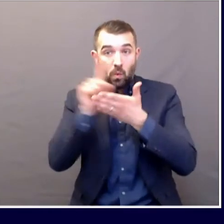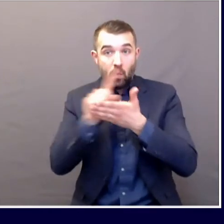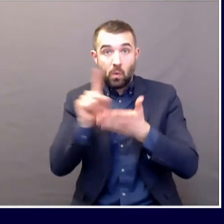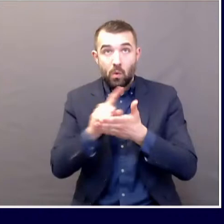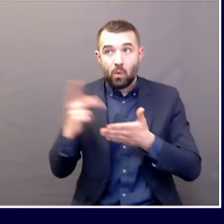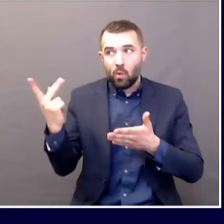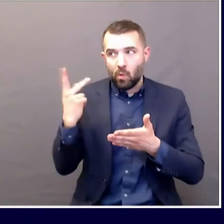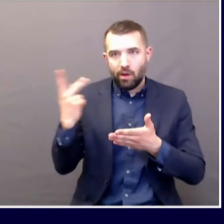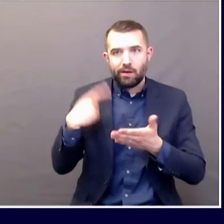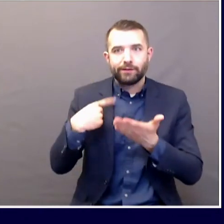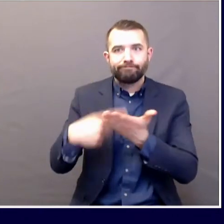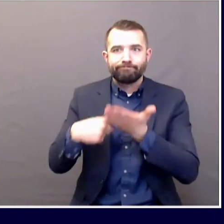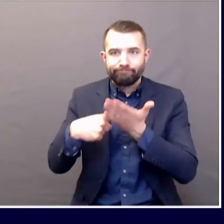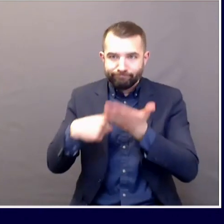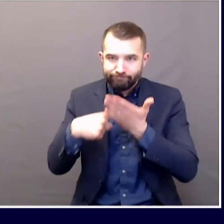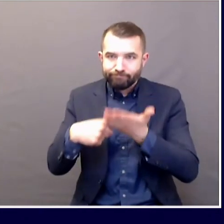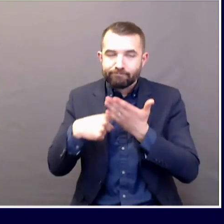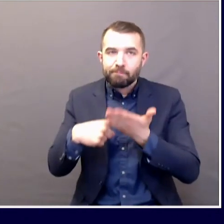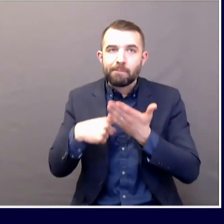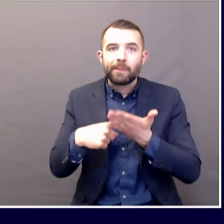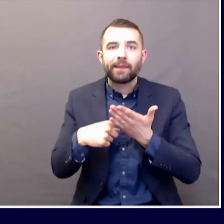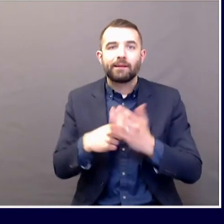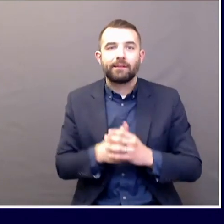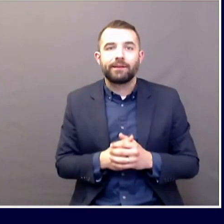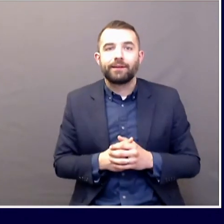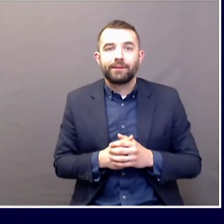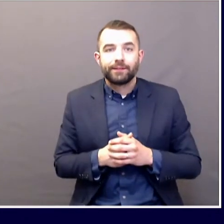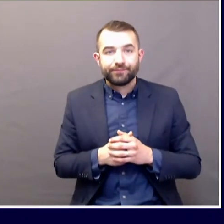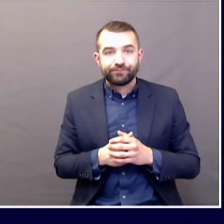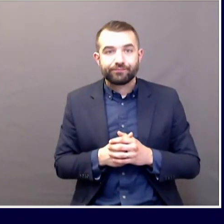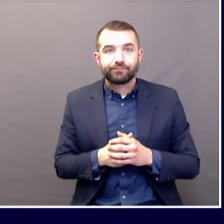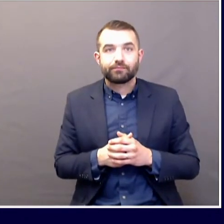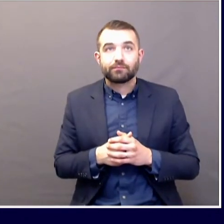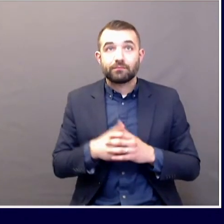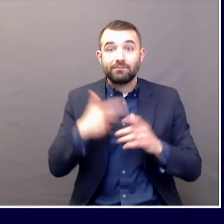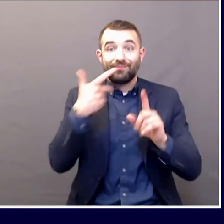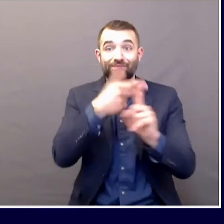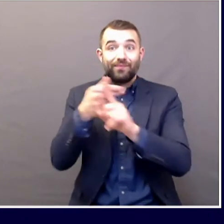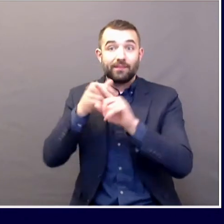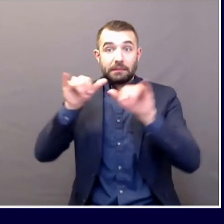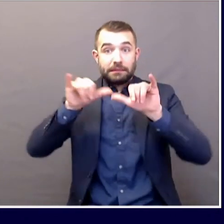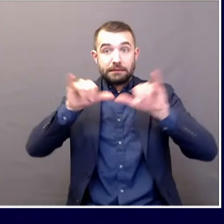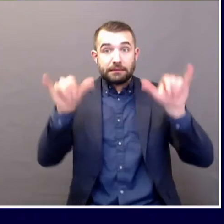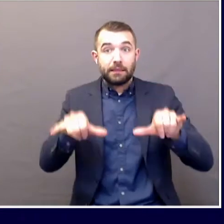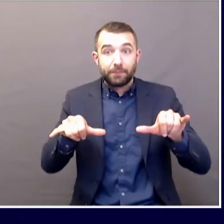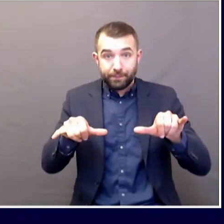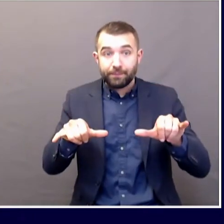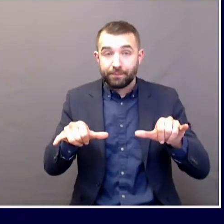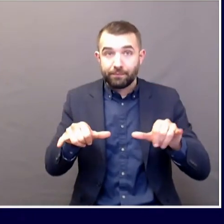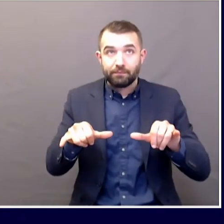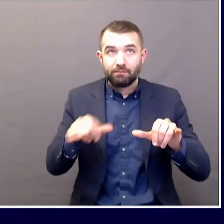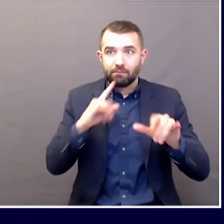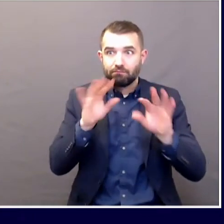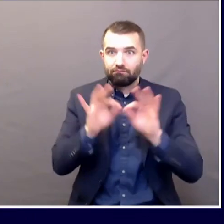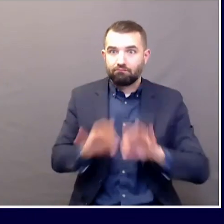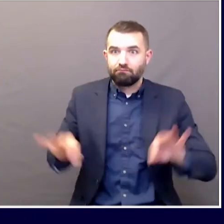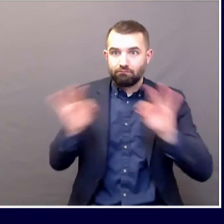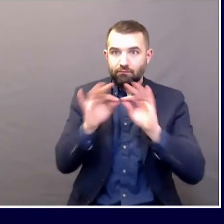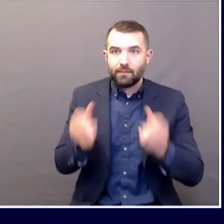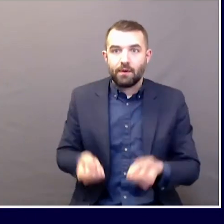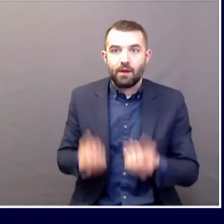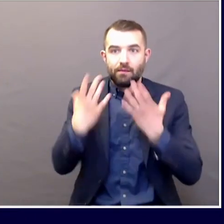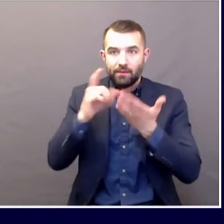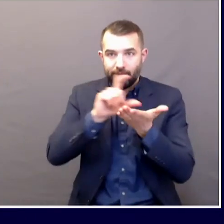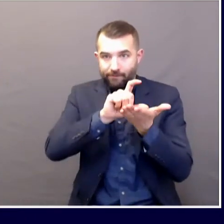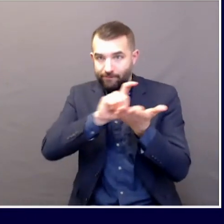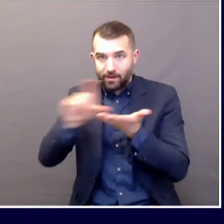our entire vaccine architecture, is the movement of doses within the state. Every week we publish a list